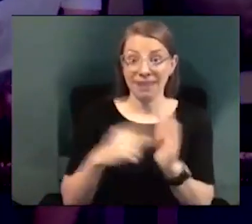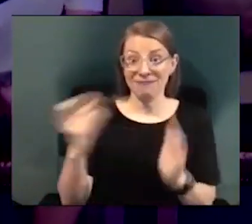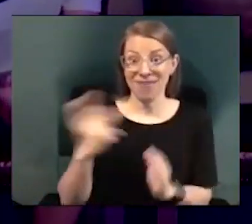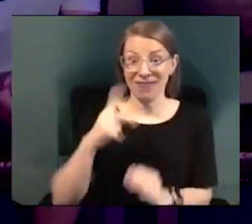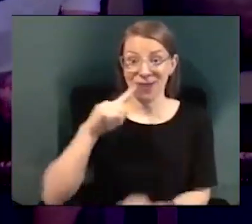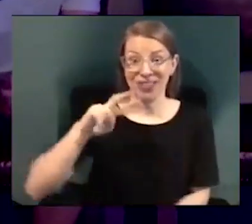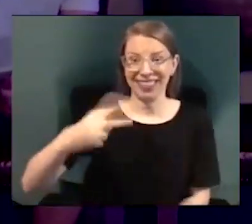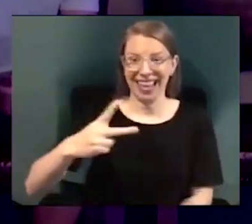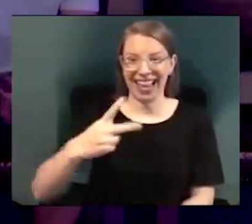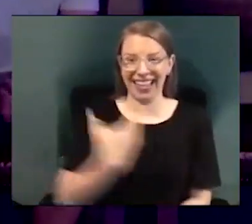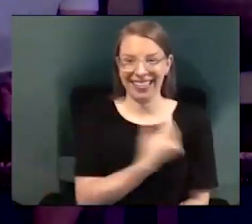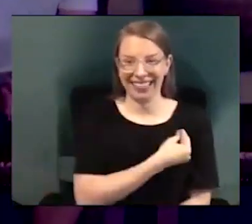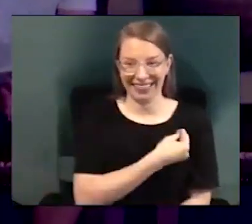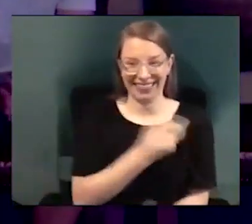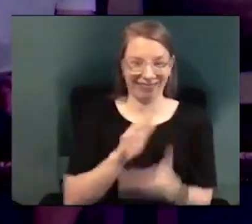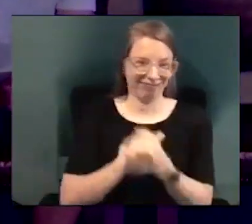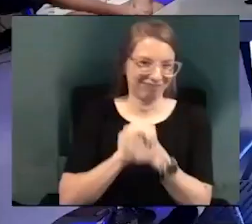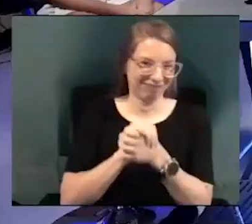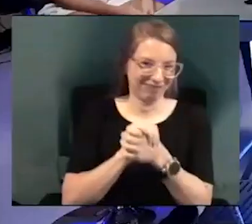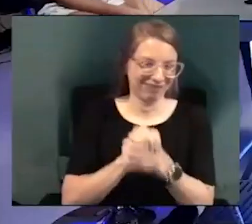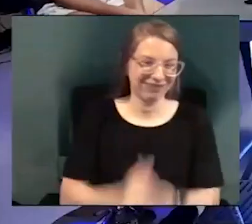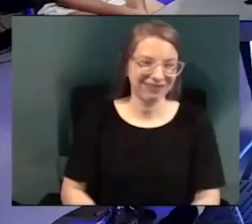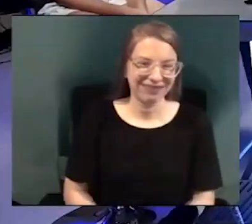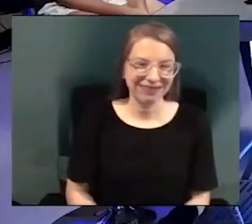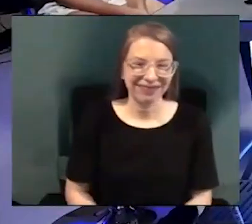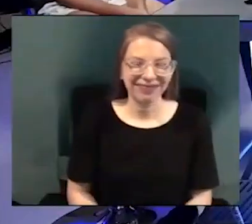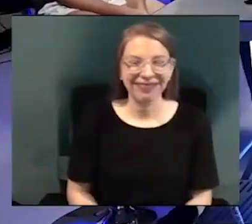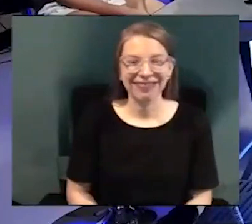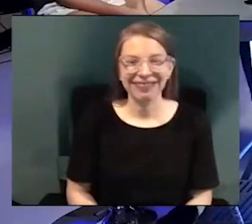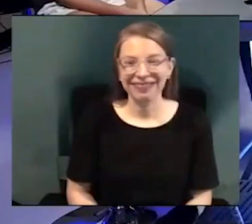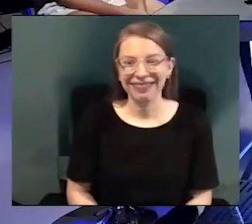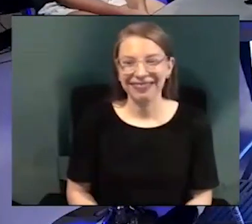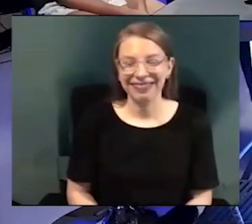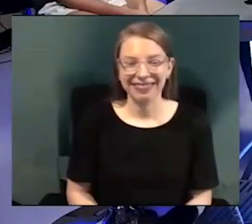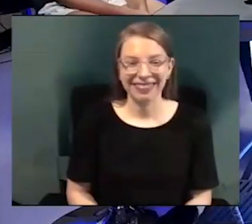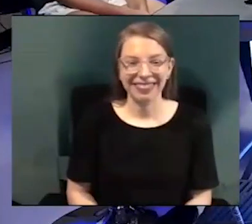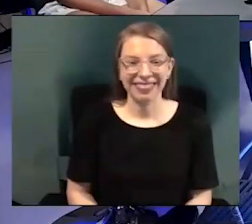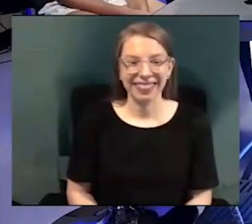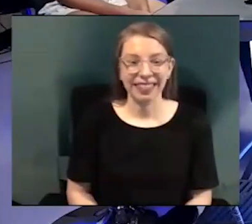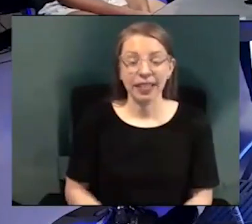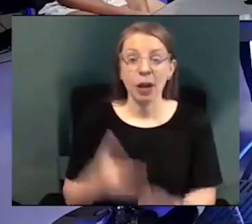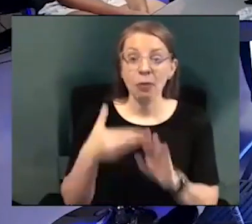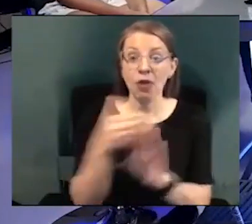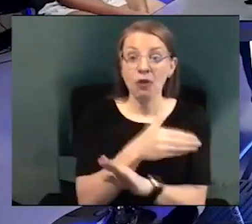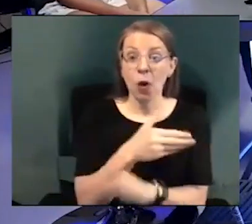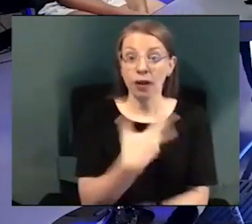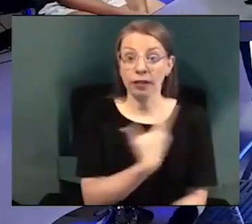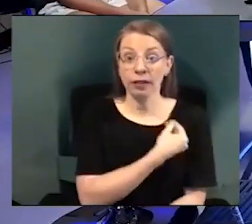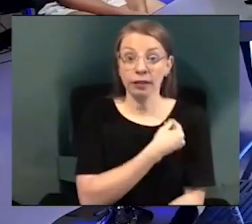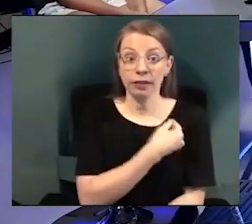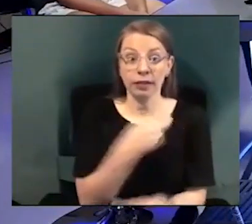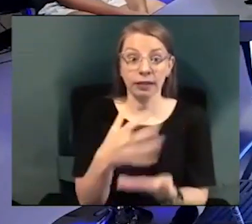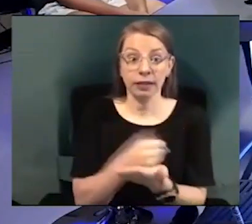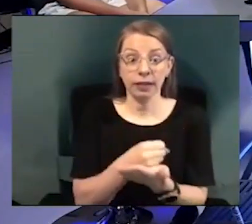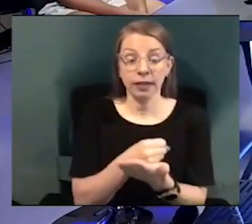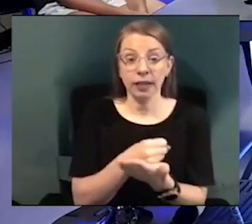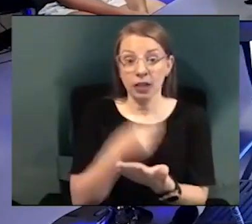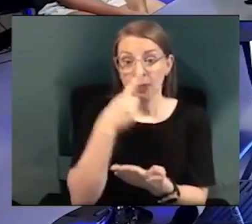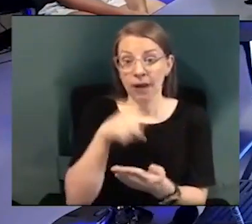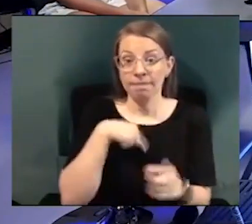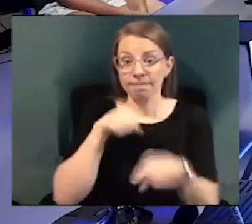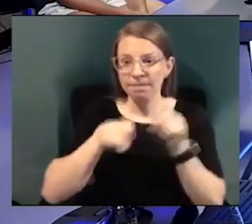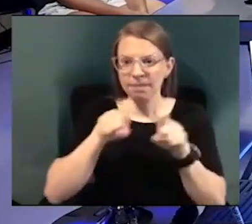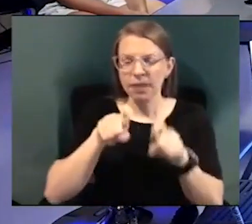done right there. Congratulations. That's awesome. So, Caroline, before we get the shot, can I ask you a couple of questions? What's your dad really